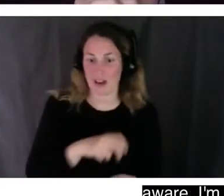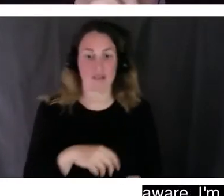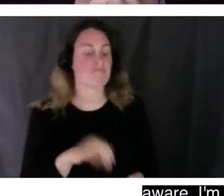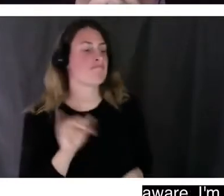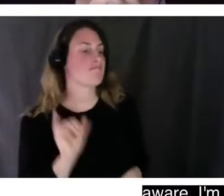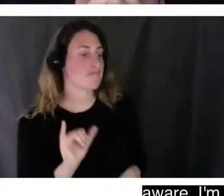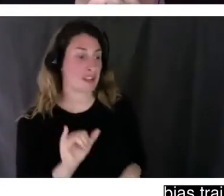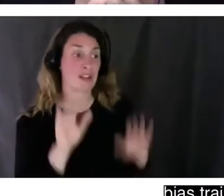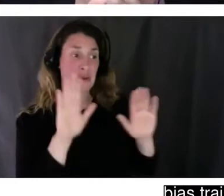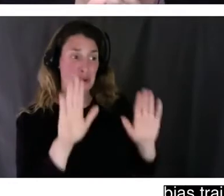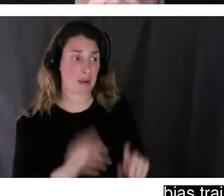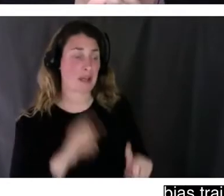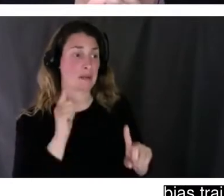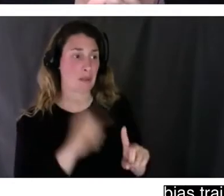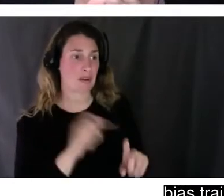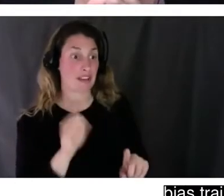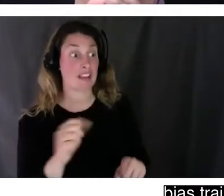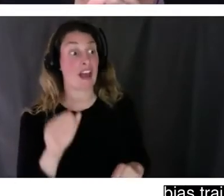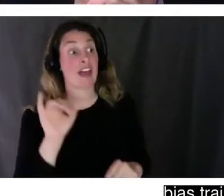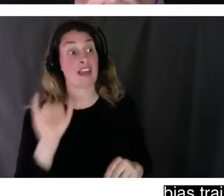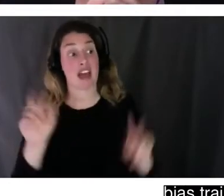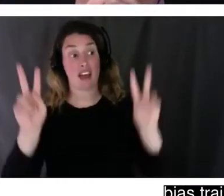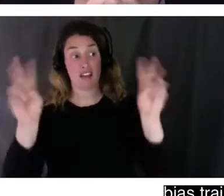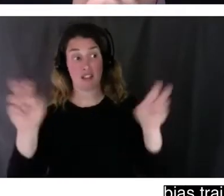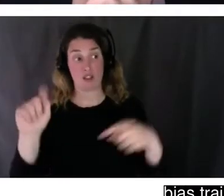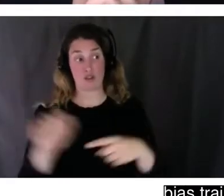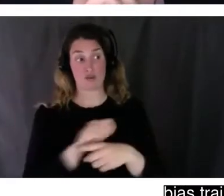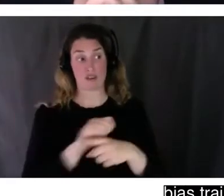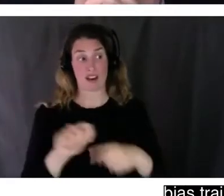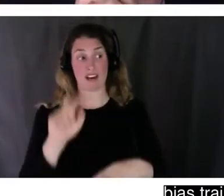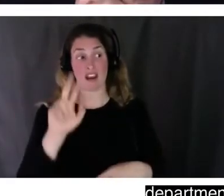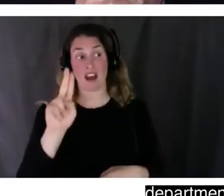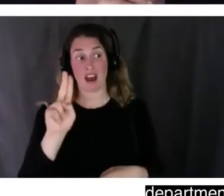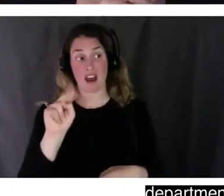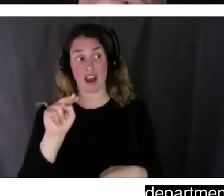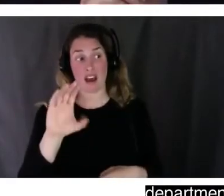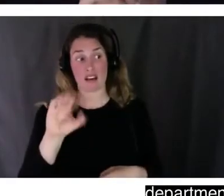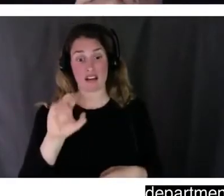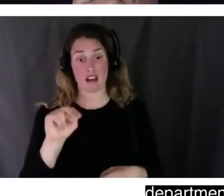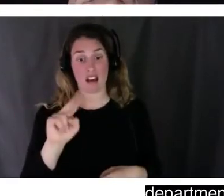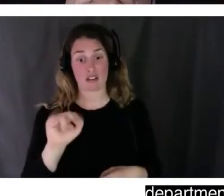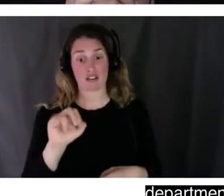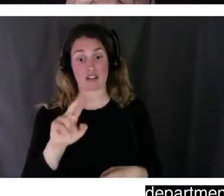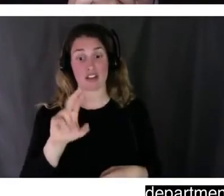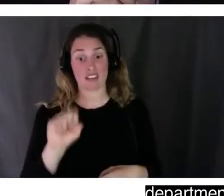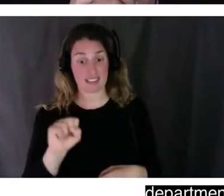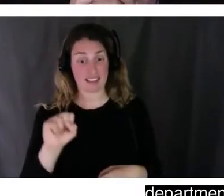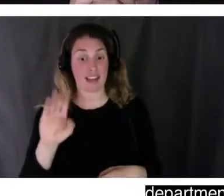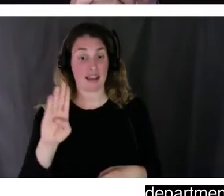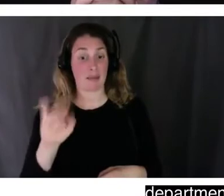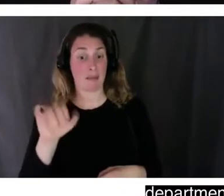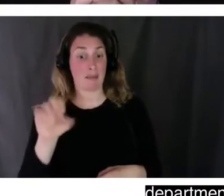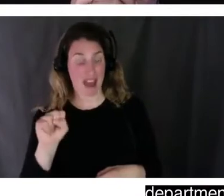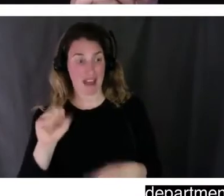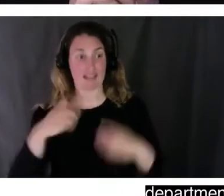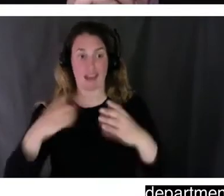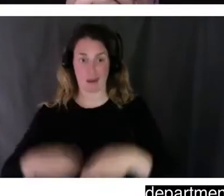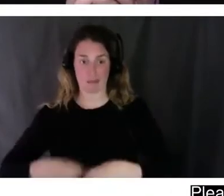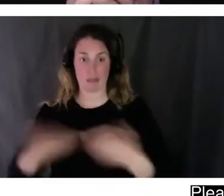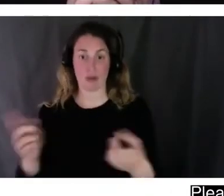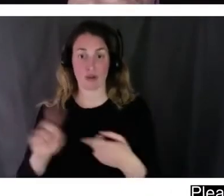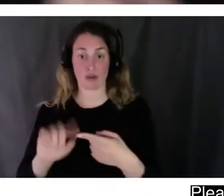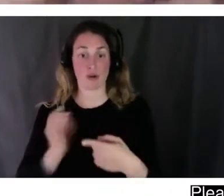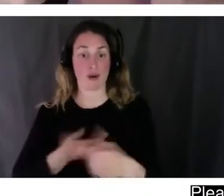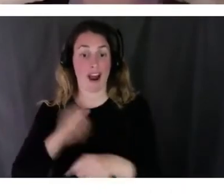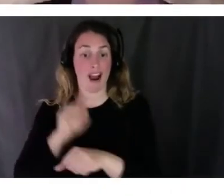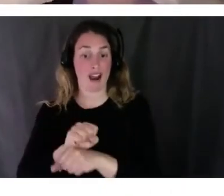delivering unconscious bias training to our employees in our department. I'll have to invite you to attend one of